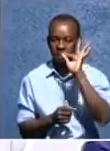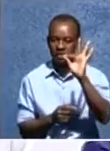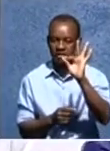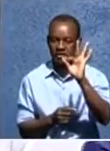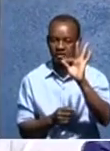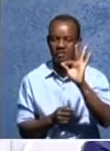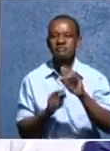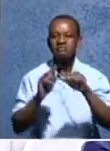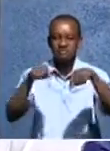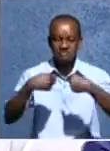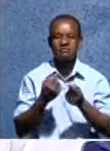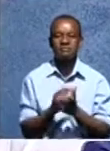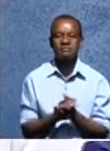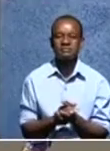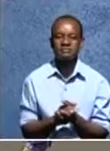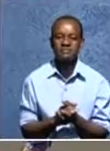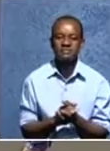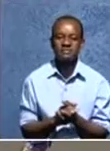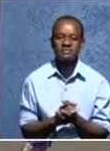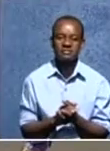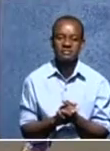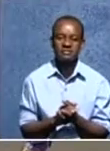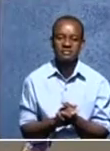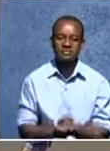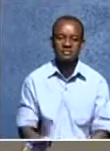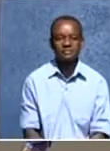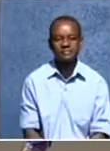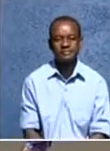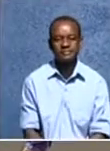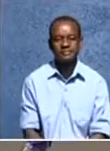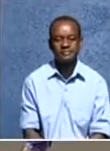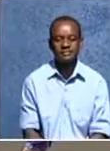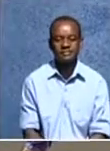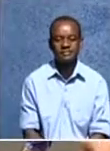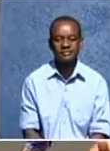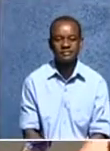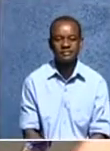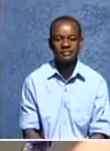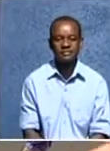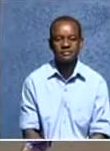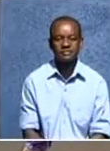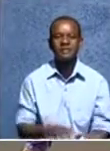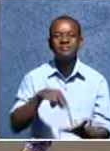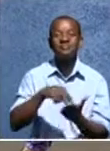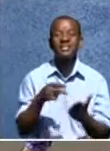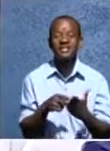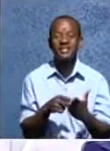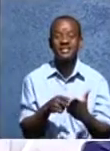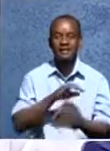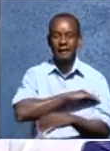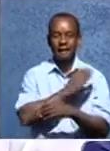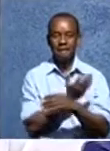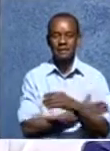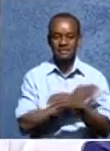could build capacity? Yeah, capacity building. You've spoken earlier about the collaboration with the Polytechnic of Namibia, for example, yeah, capacity and now there is this one. And then we do a